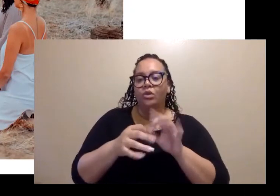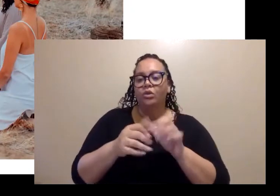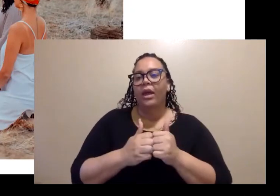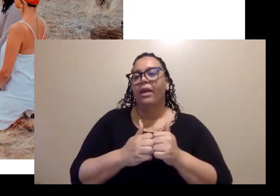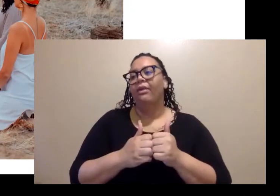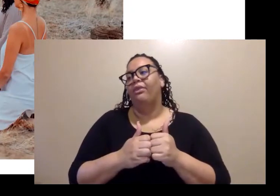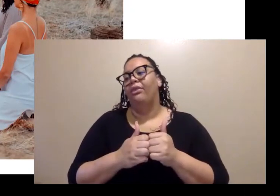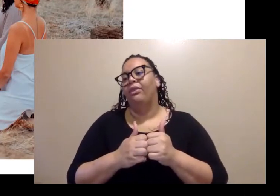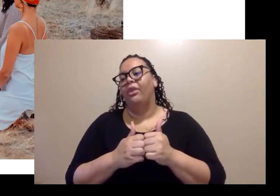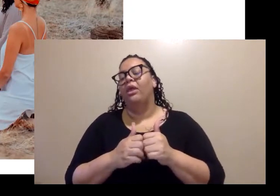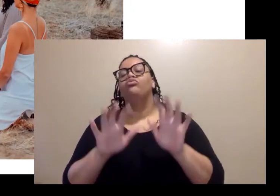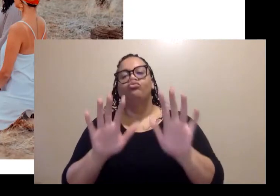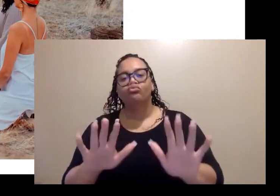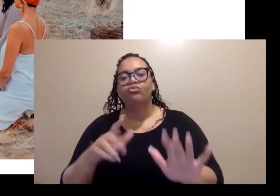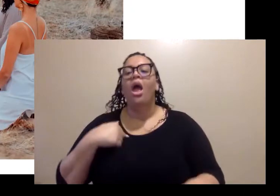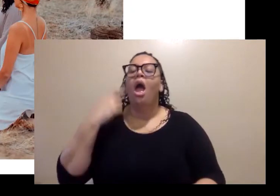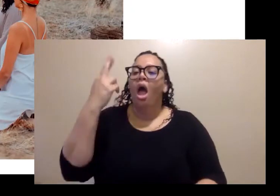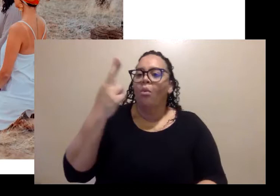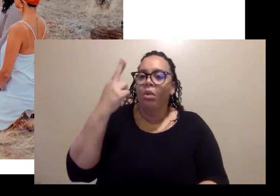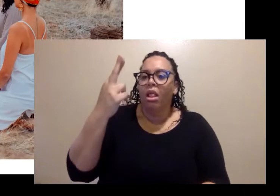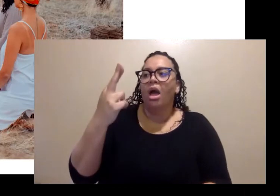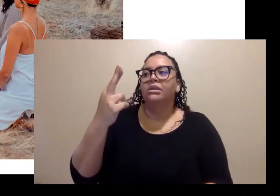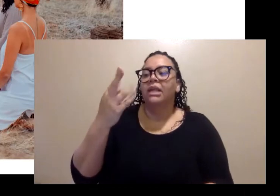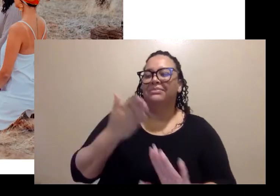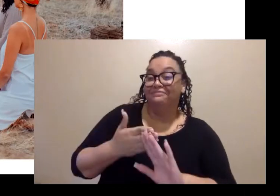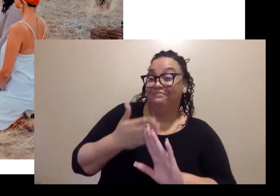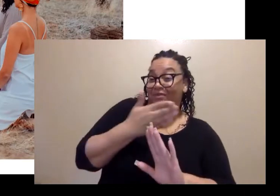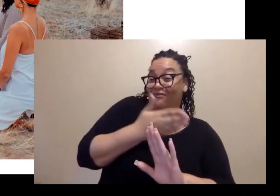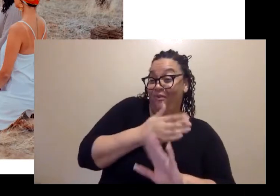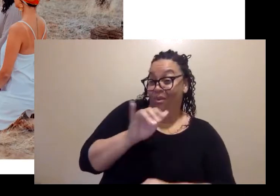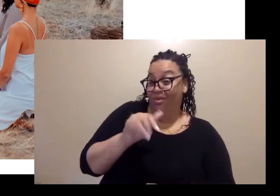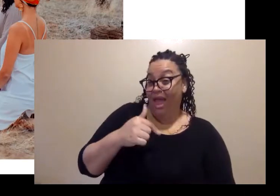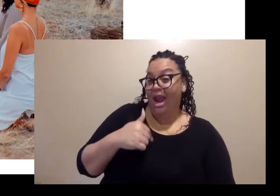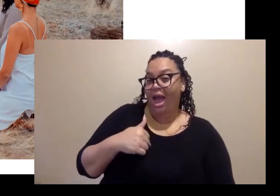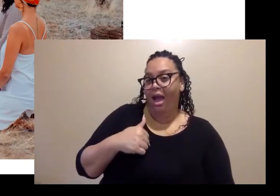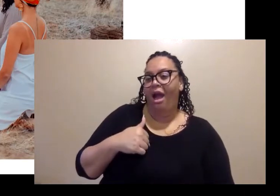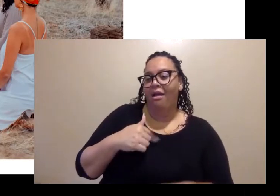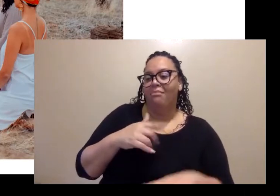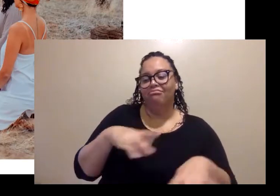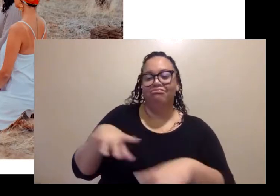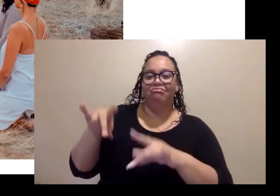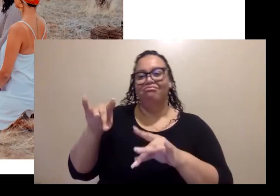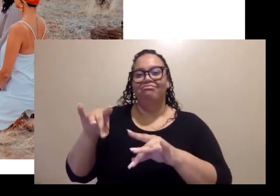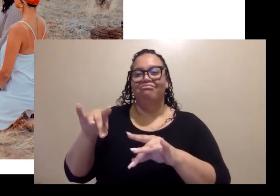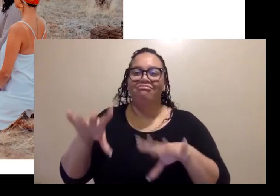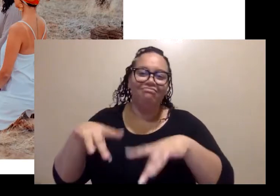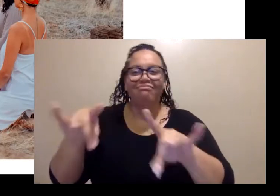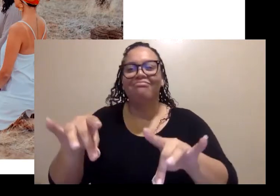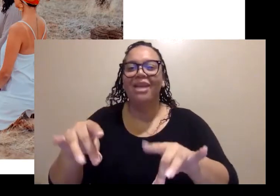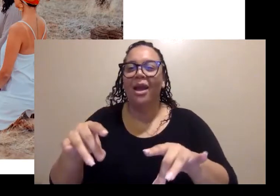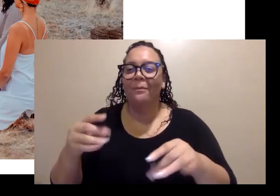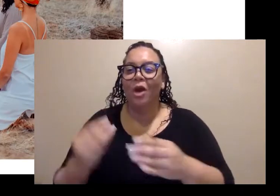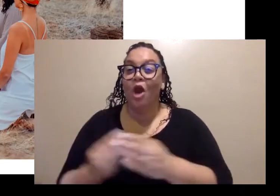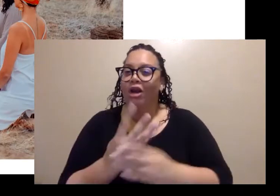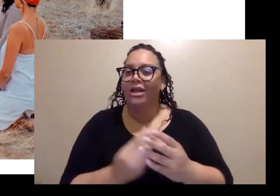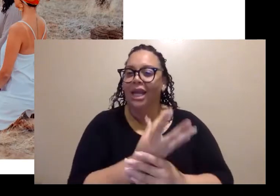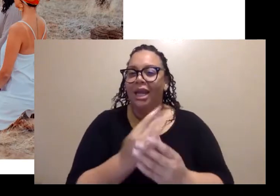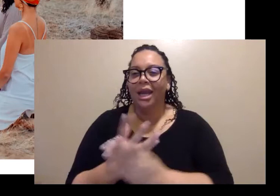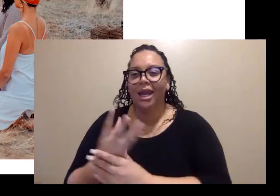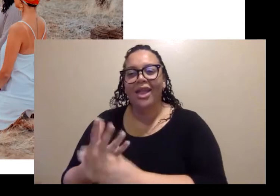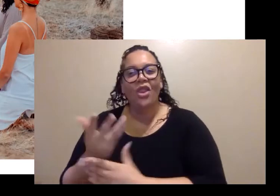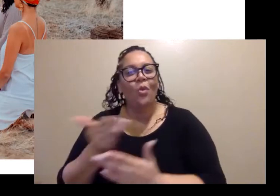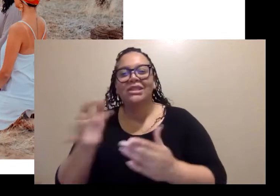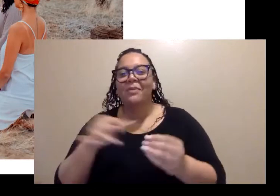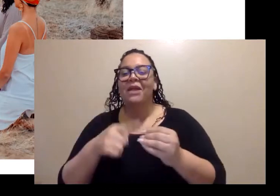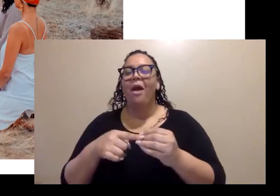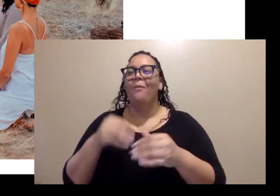I realized that prior to that, I picked up gardening. I loved to garden. There was something about being in the